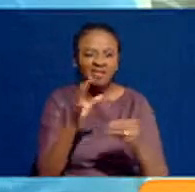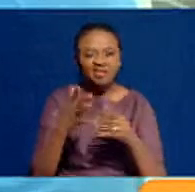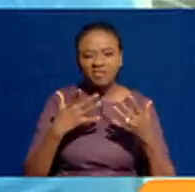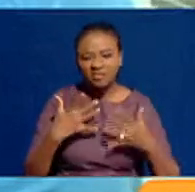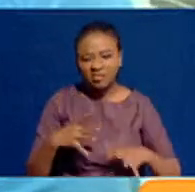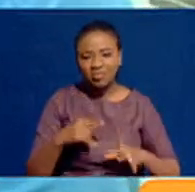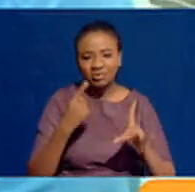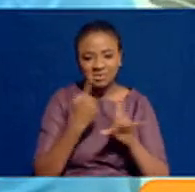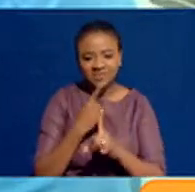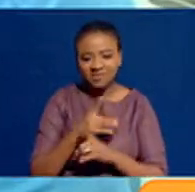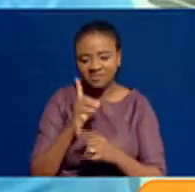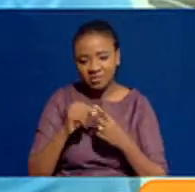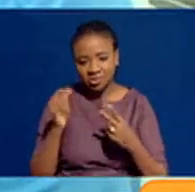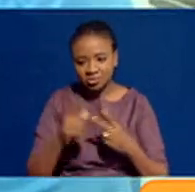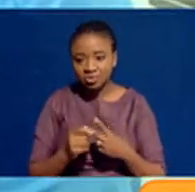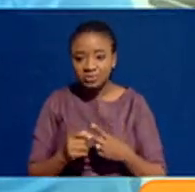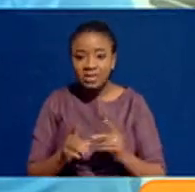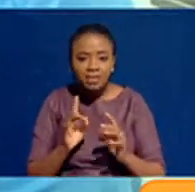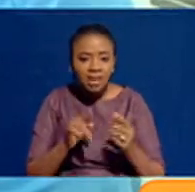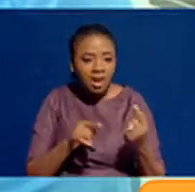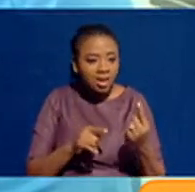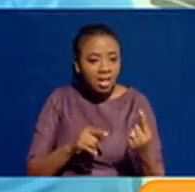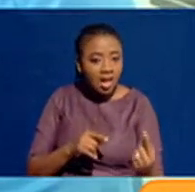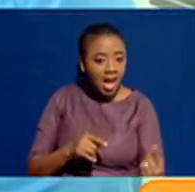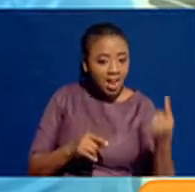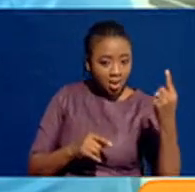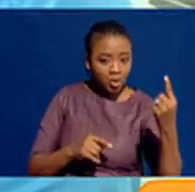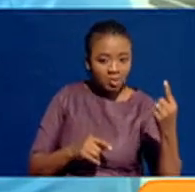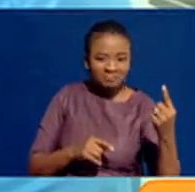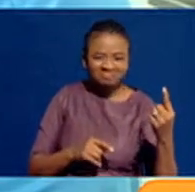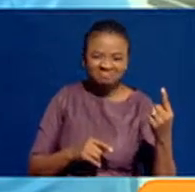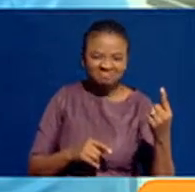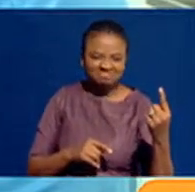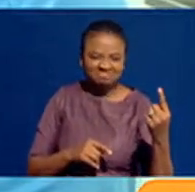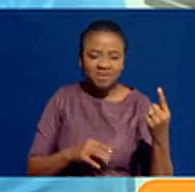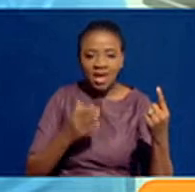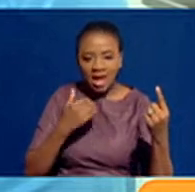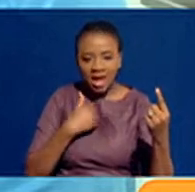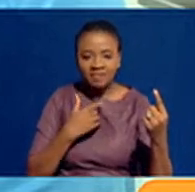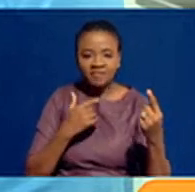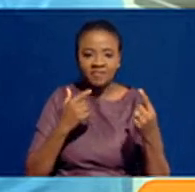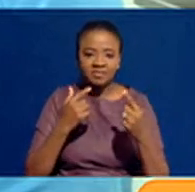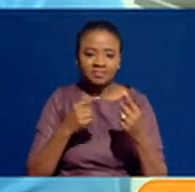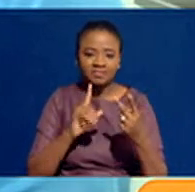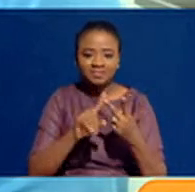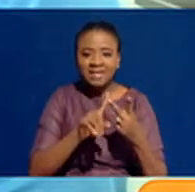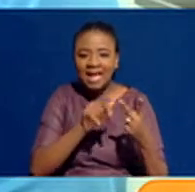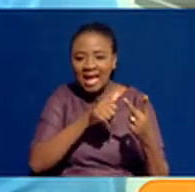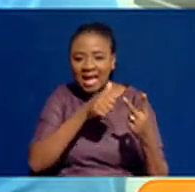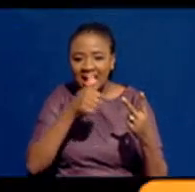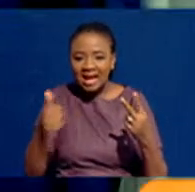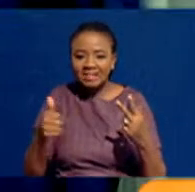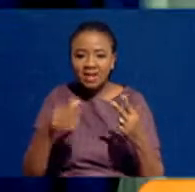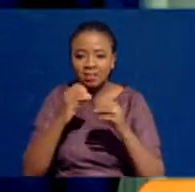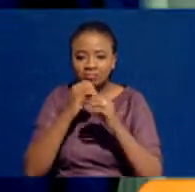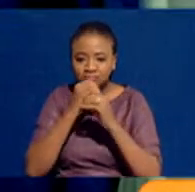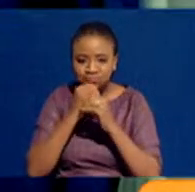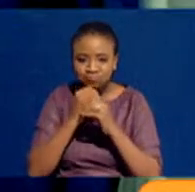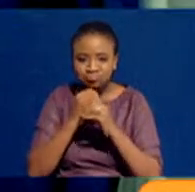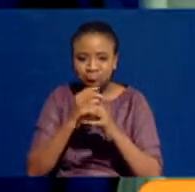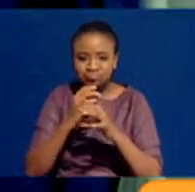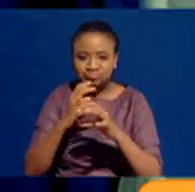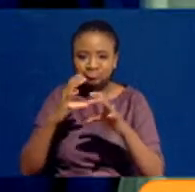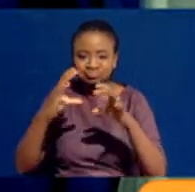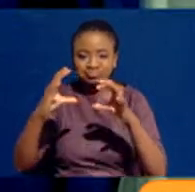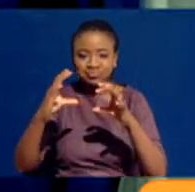is not the only option. Bariatric surgery procedures include gastric bypass and the gastric balloon. Largely,